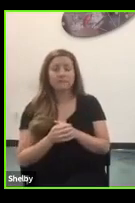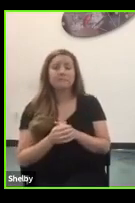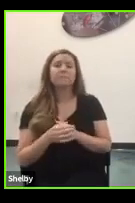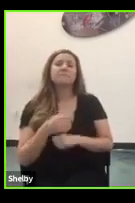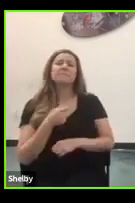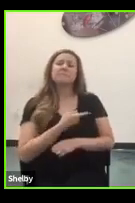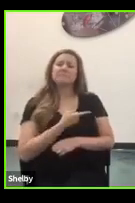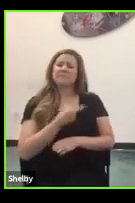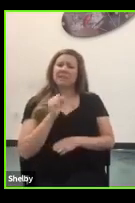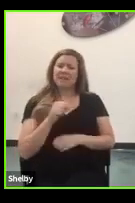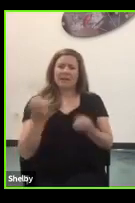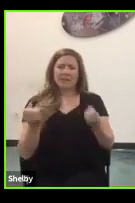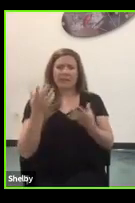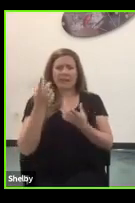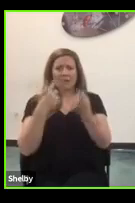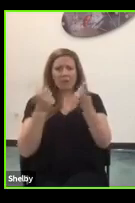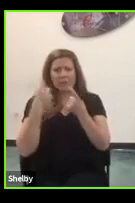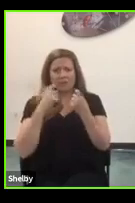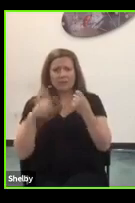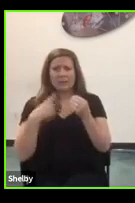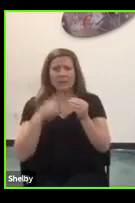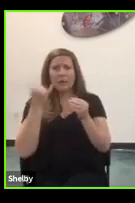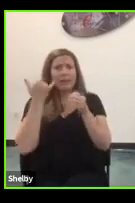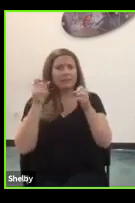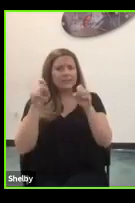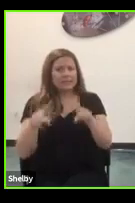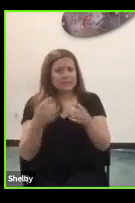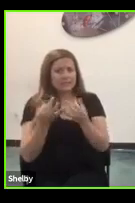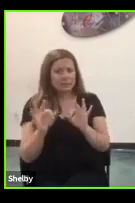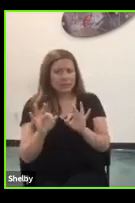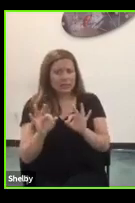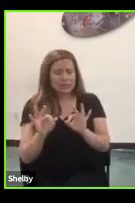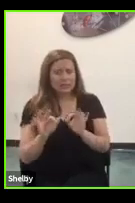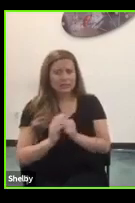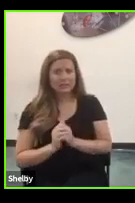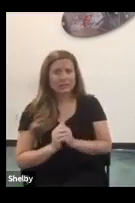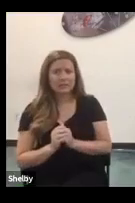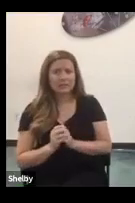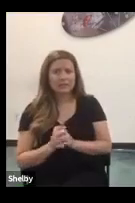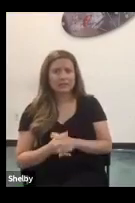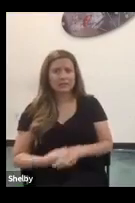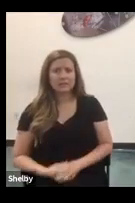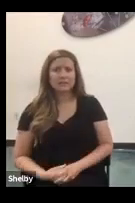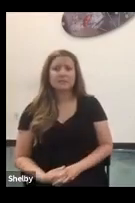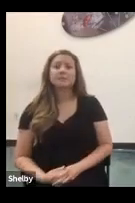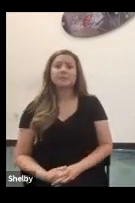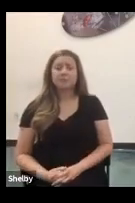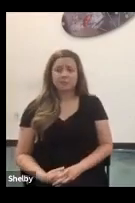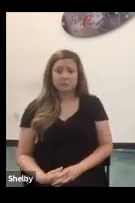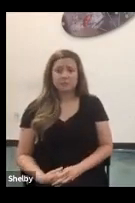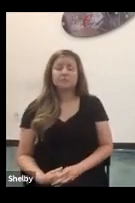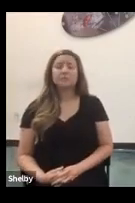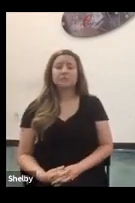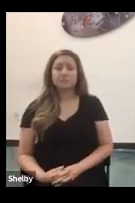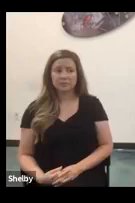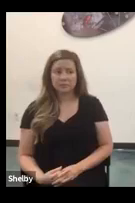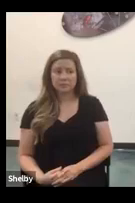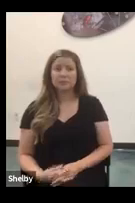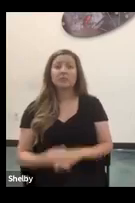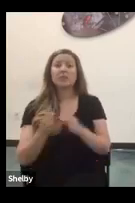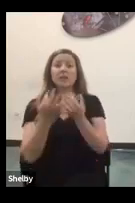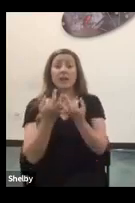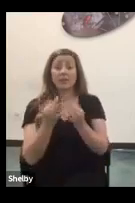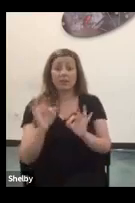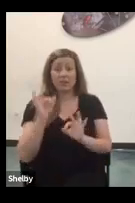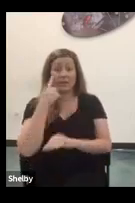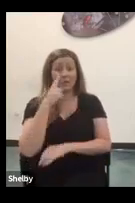a lot of questions about if those tests are free or not. Yeah, so they are free to the